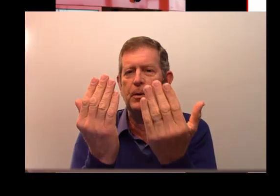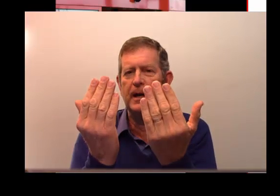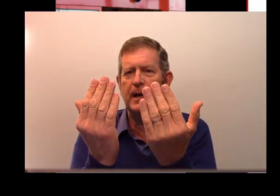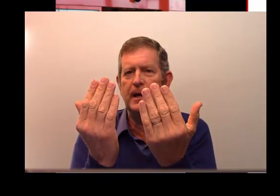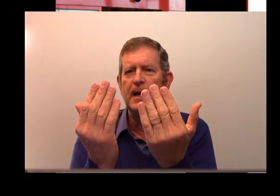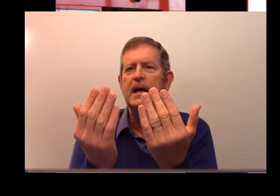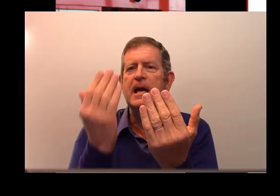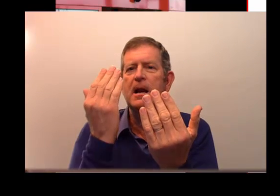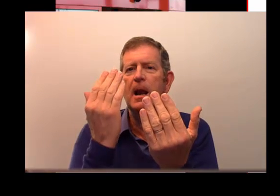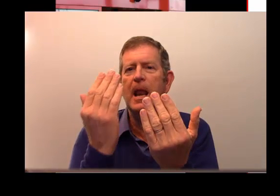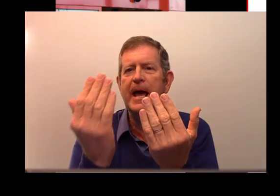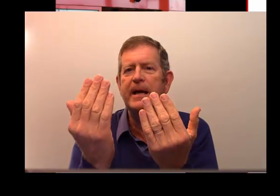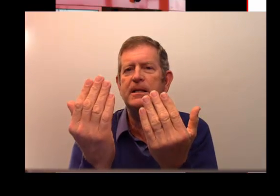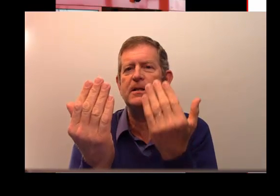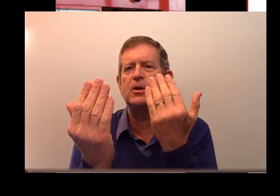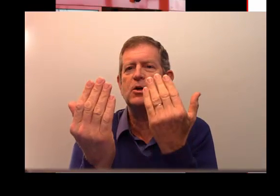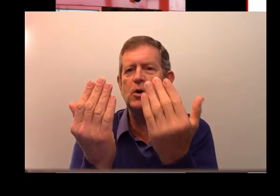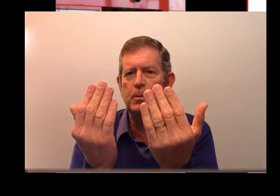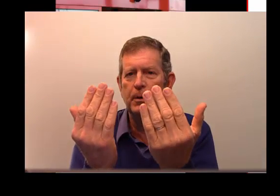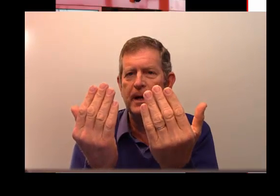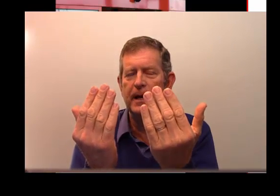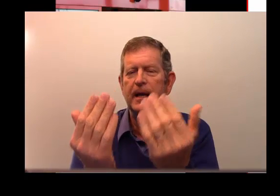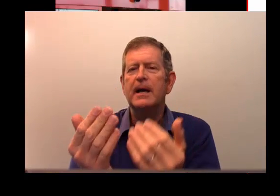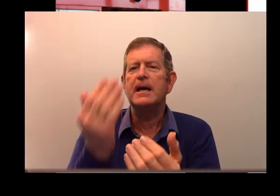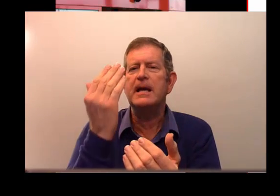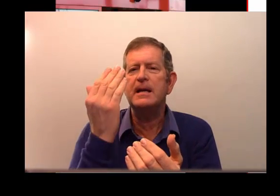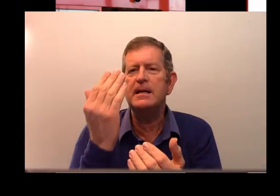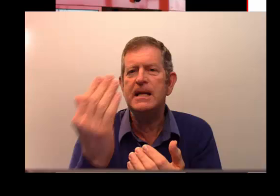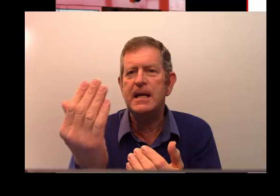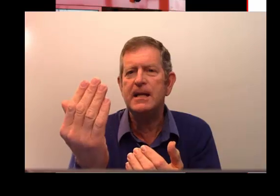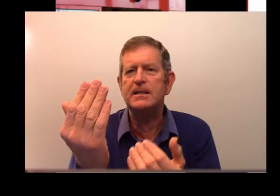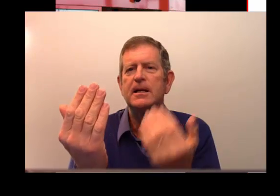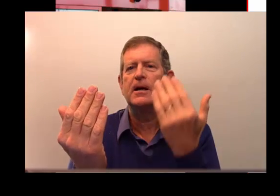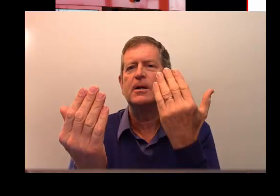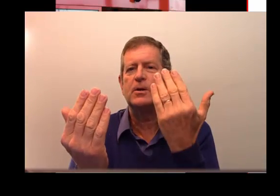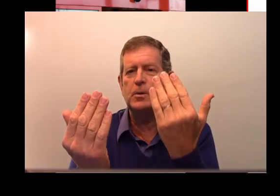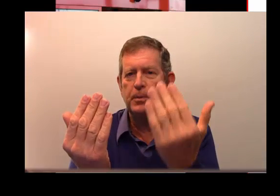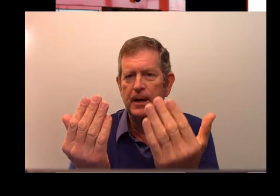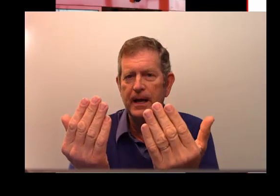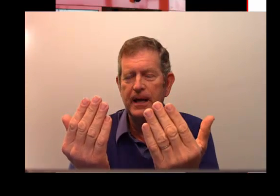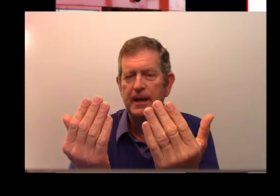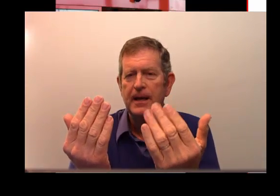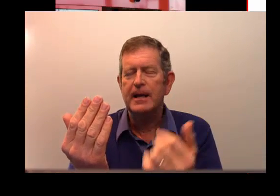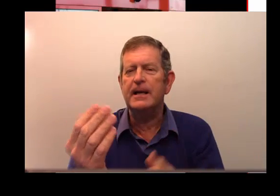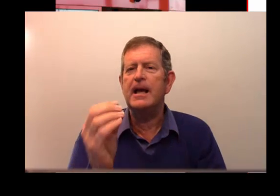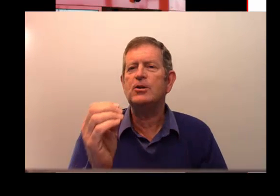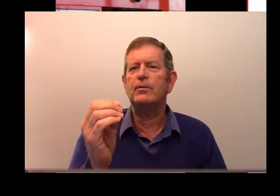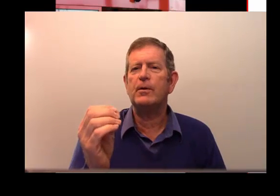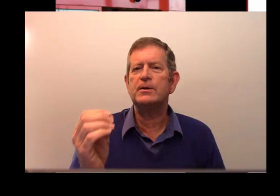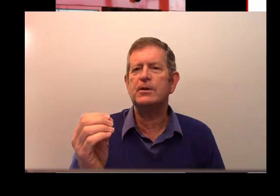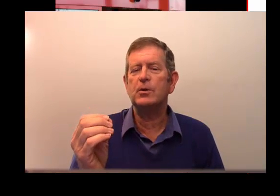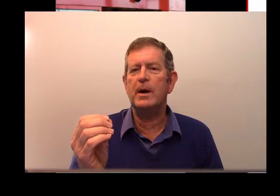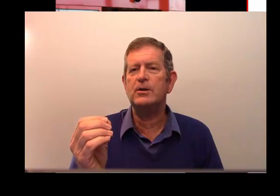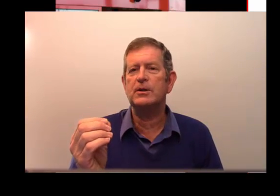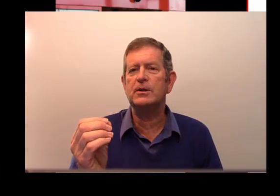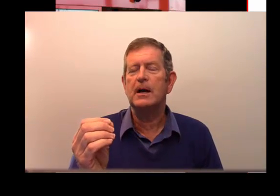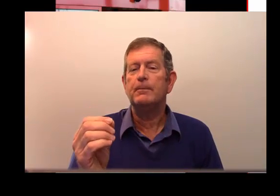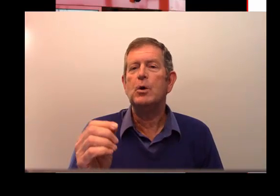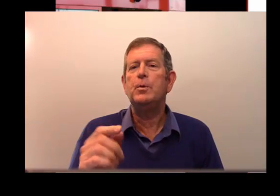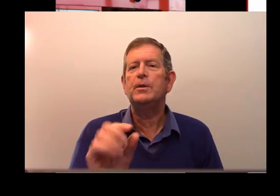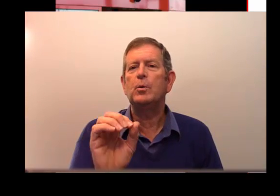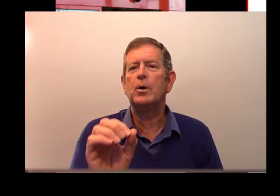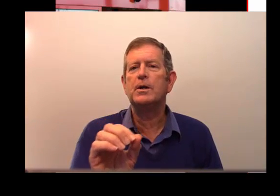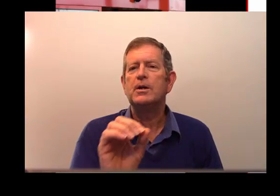wants to play. He likes to play. He needs to play. In each of those